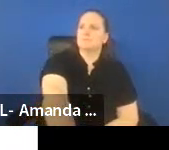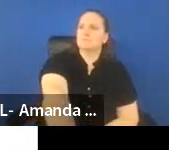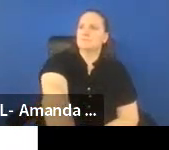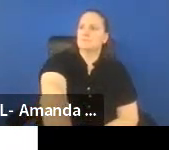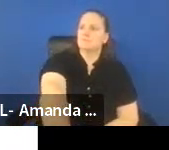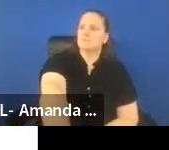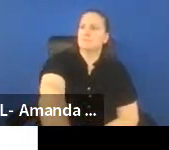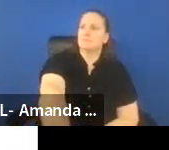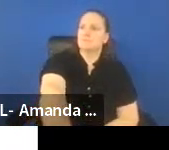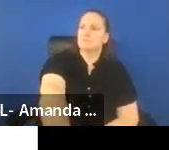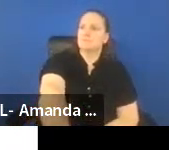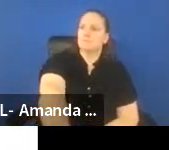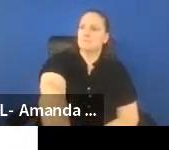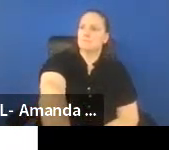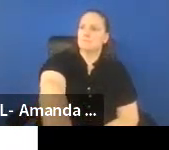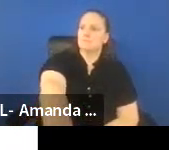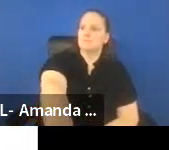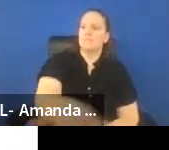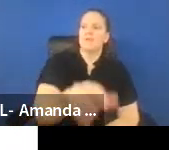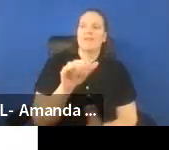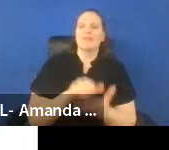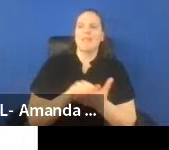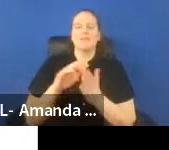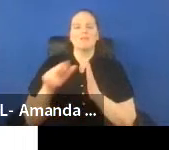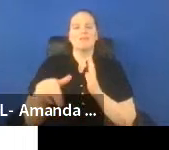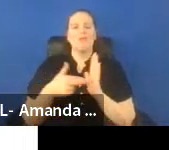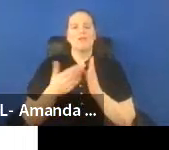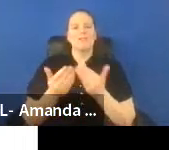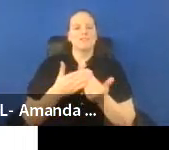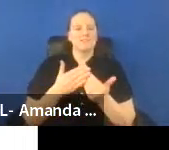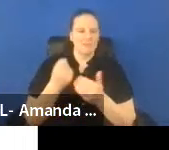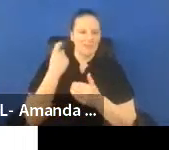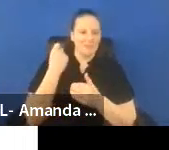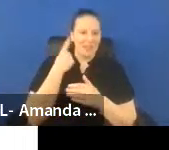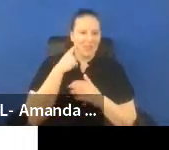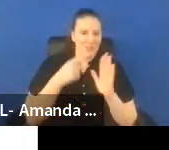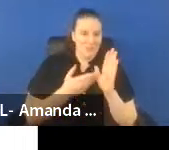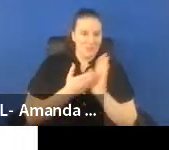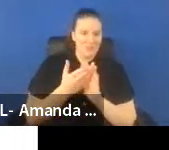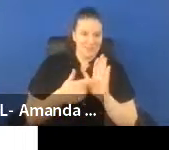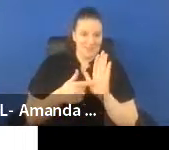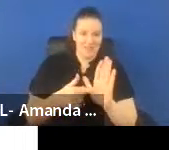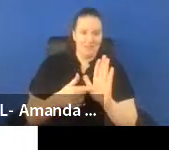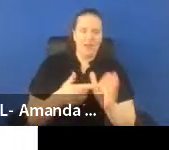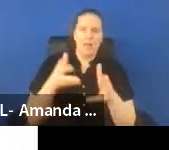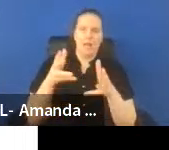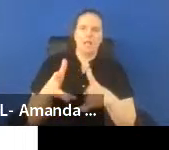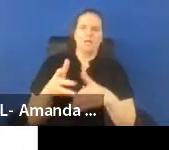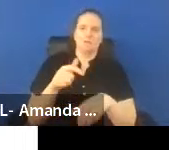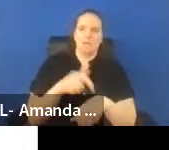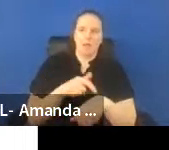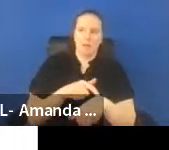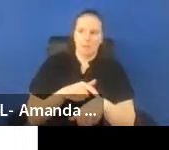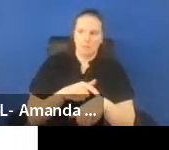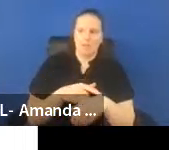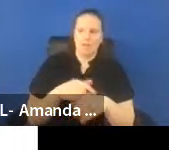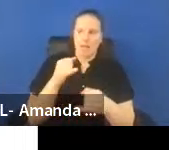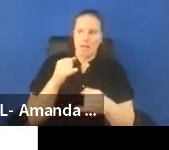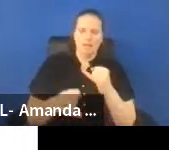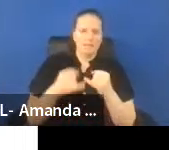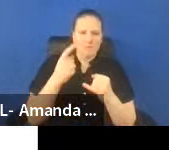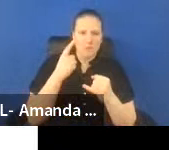bit easiest to understand through actual examples, and then leave some time at the end for some questions and